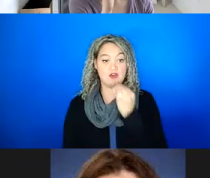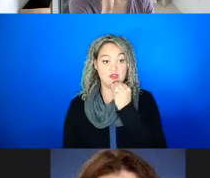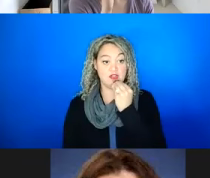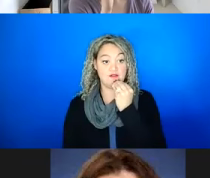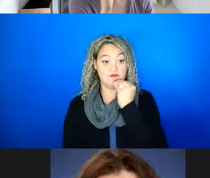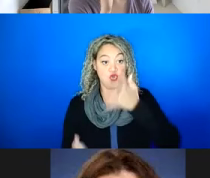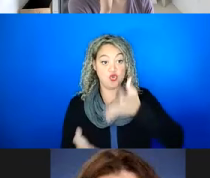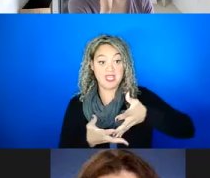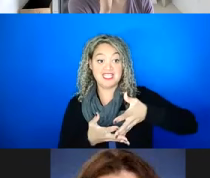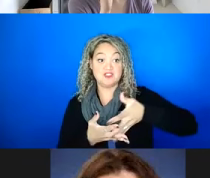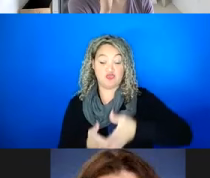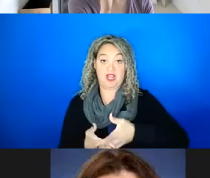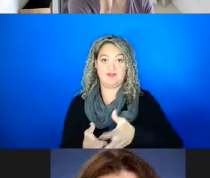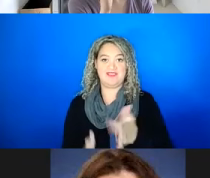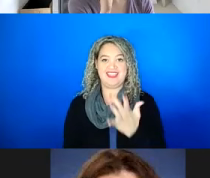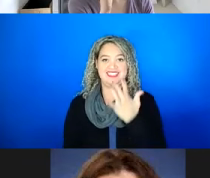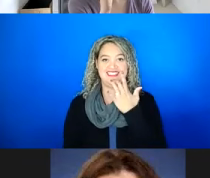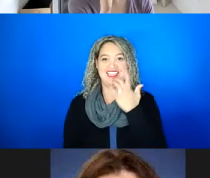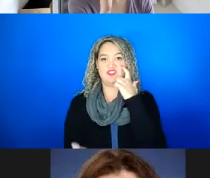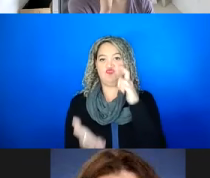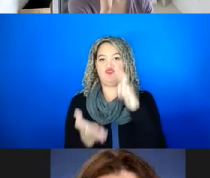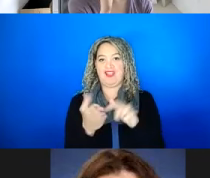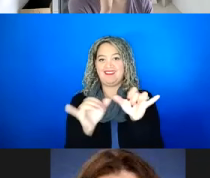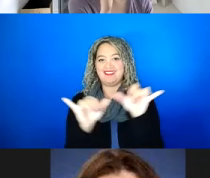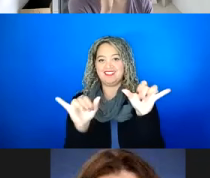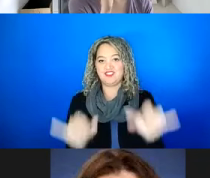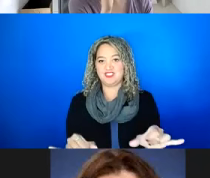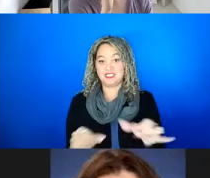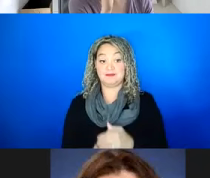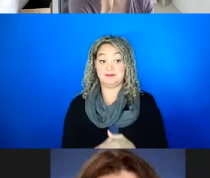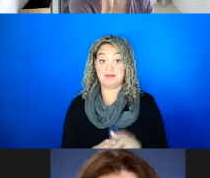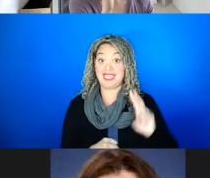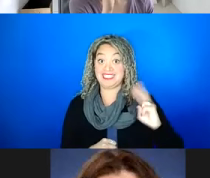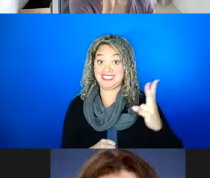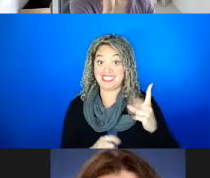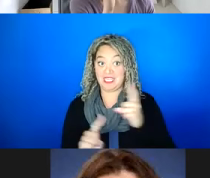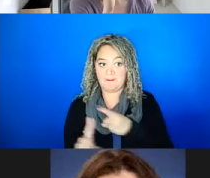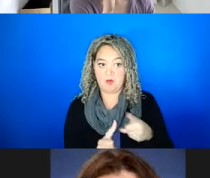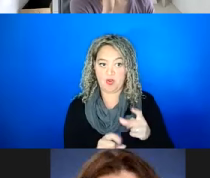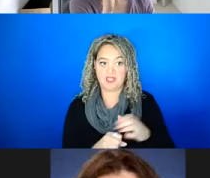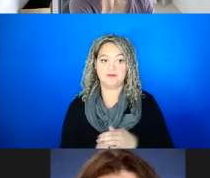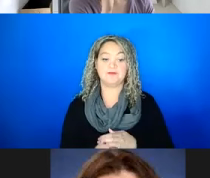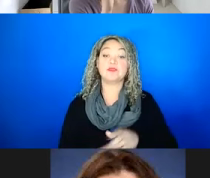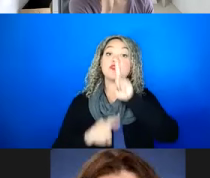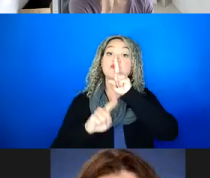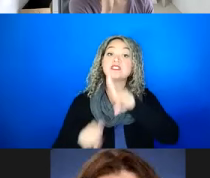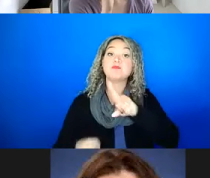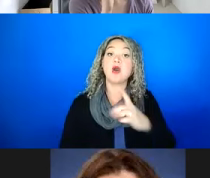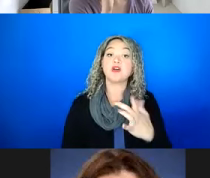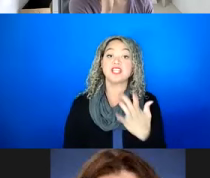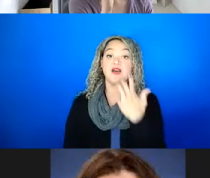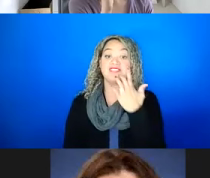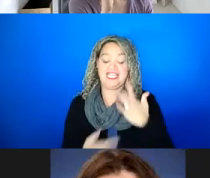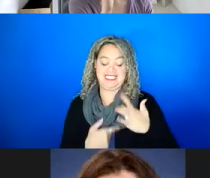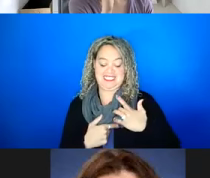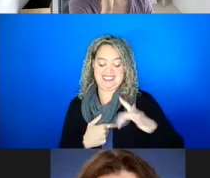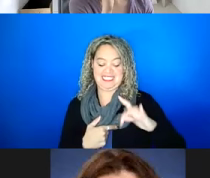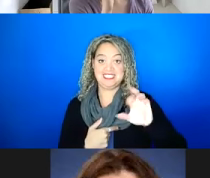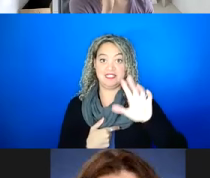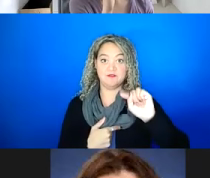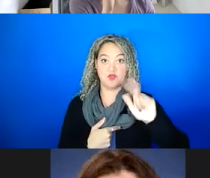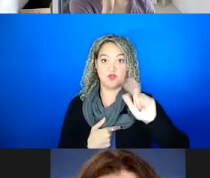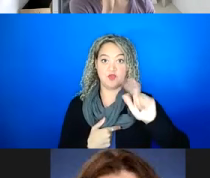the taste recognition system. And two, the response of this taste-sensitive piece of cortex when